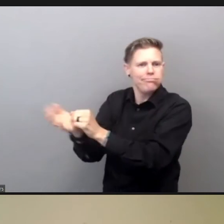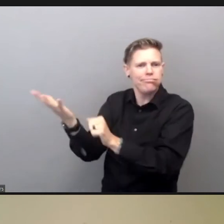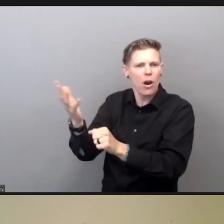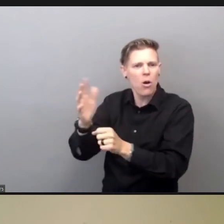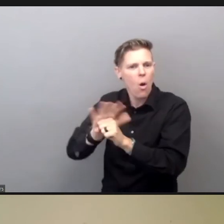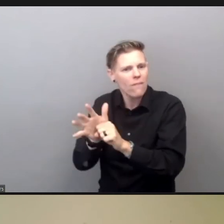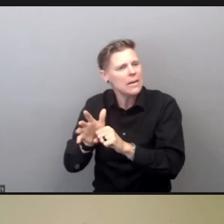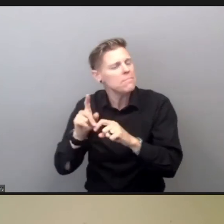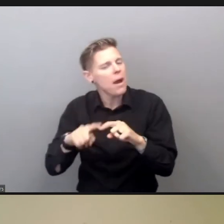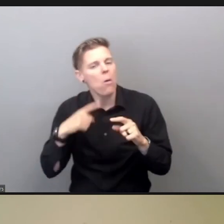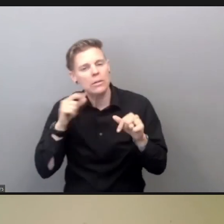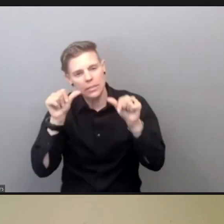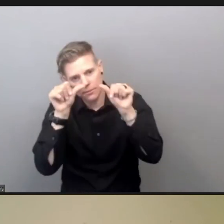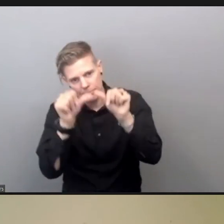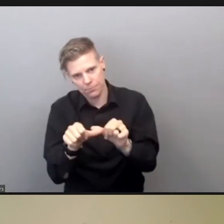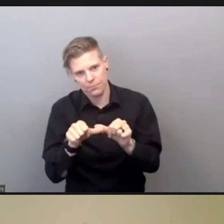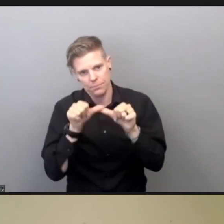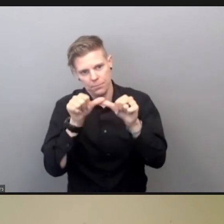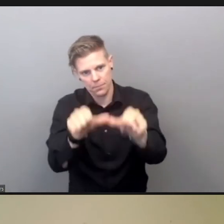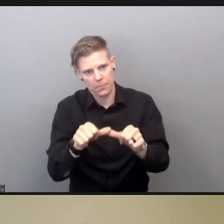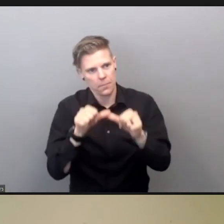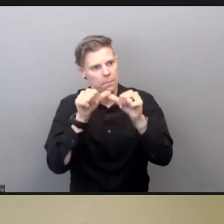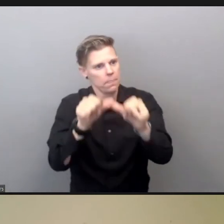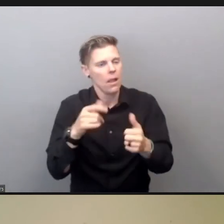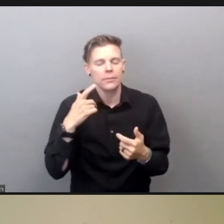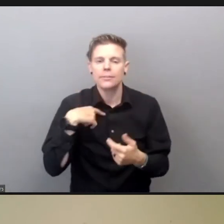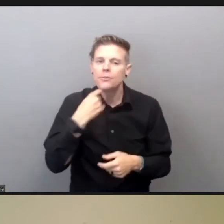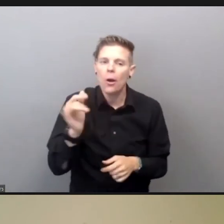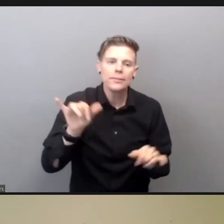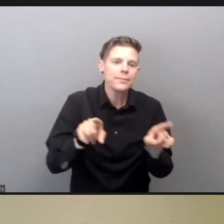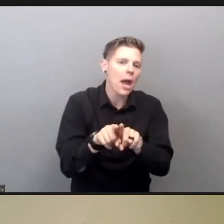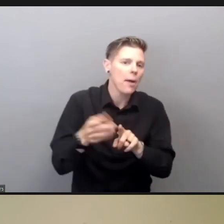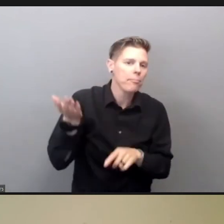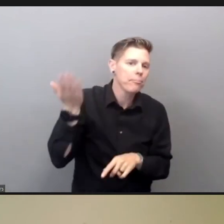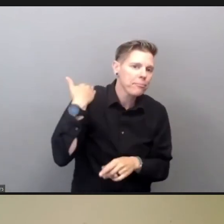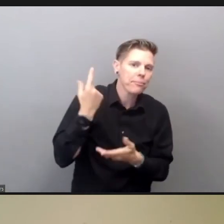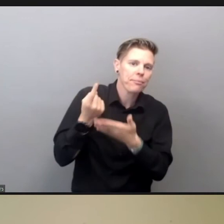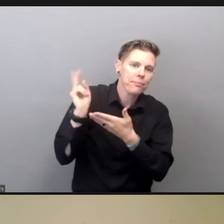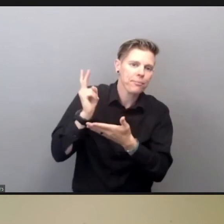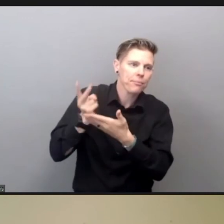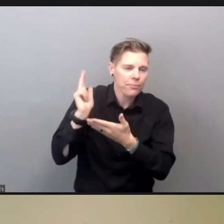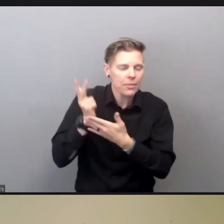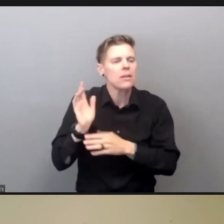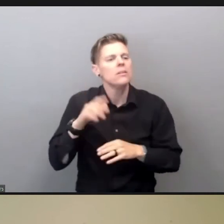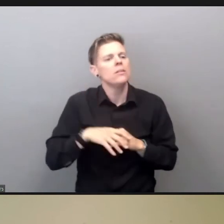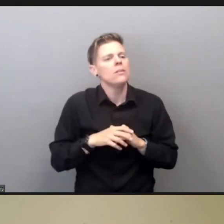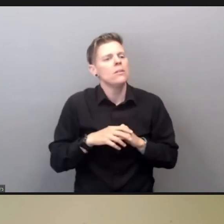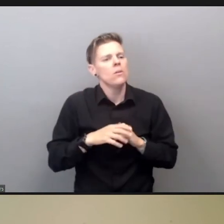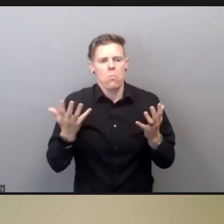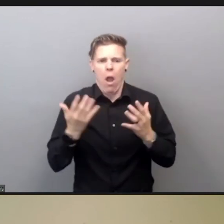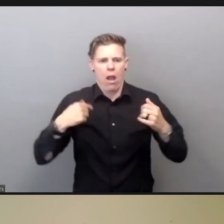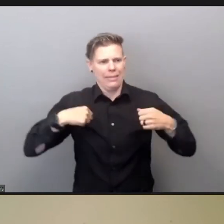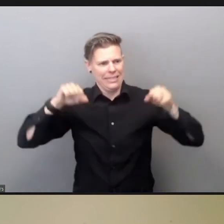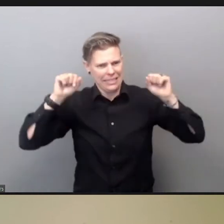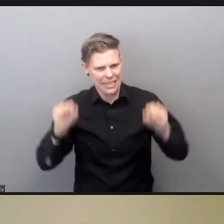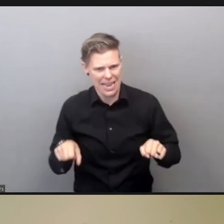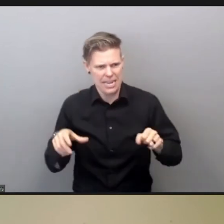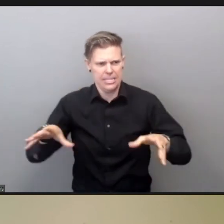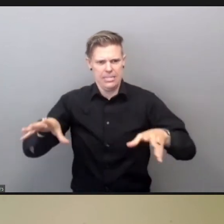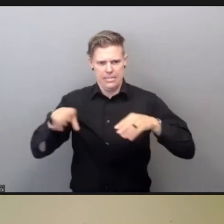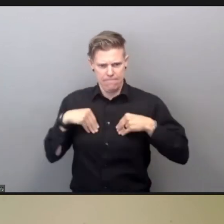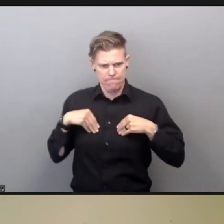I said a few weeks ago, we have to figure out what we can live with for 2 years and what we can't live with, for a couple of years. Like, I don't think we can live